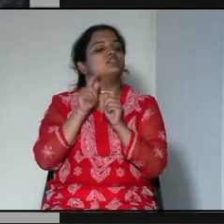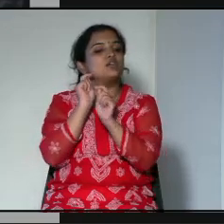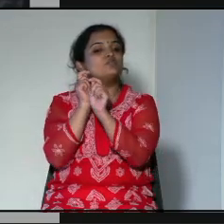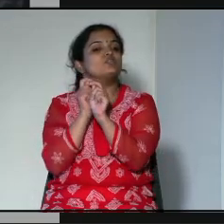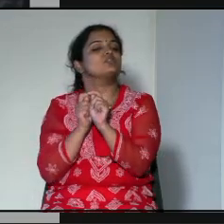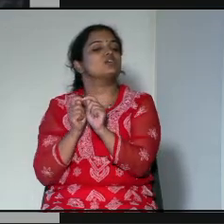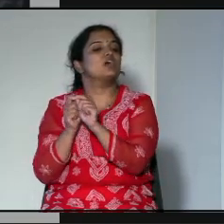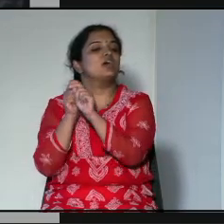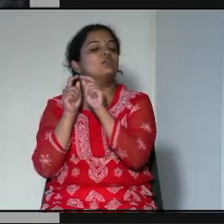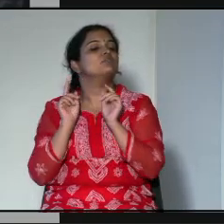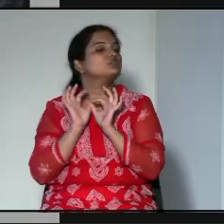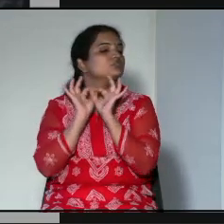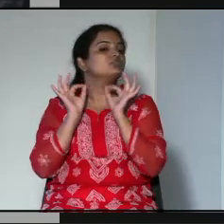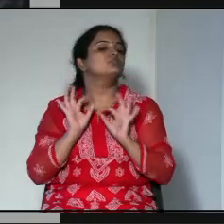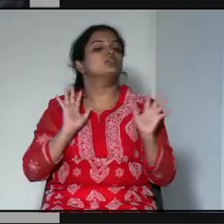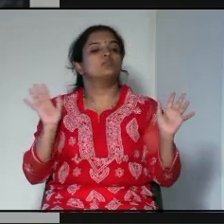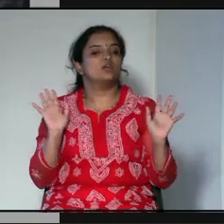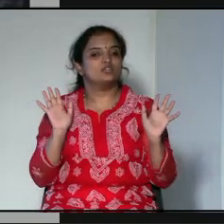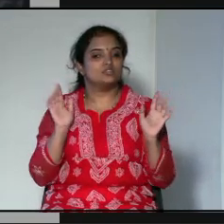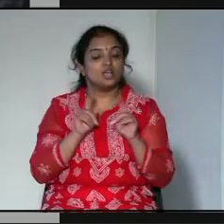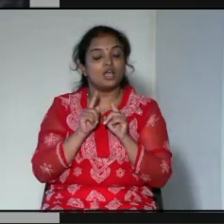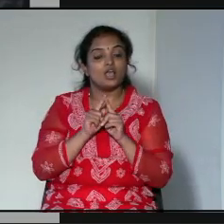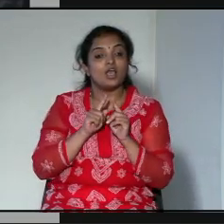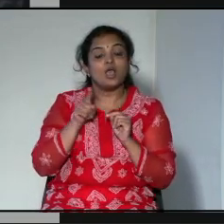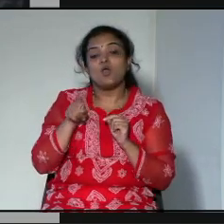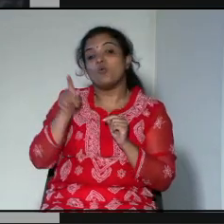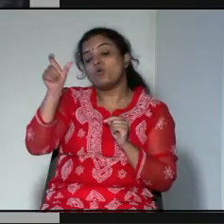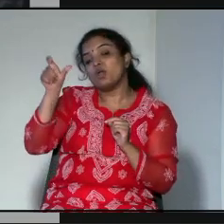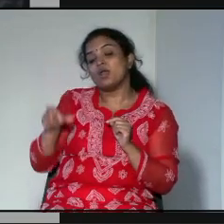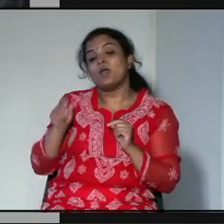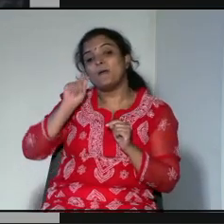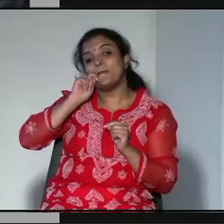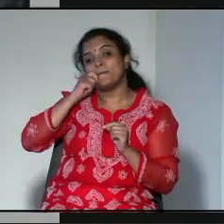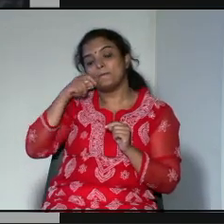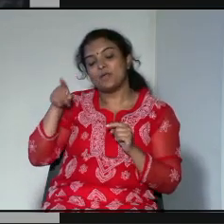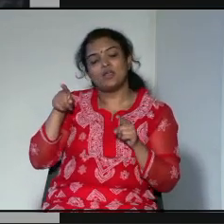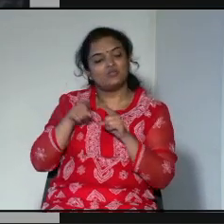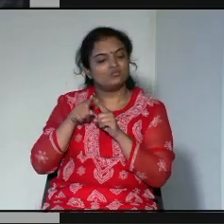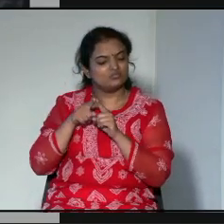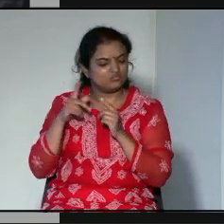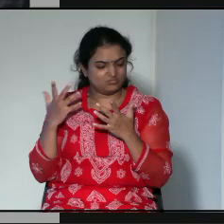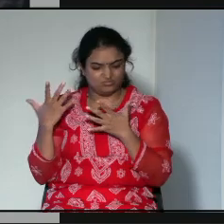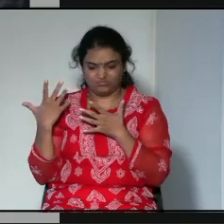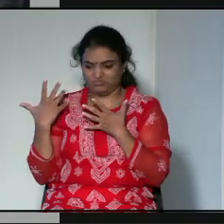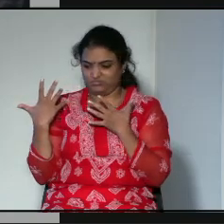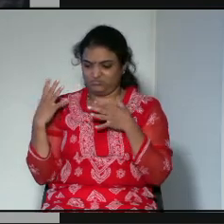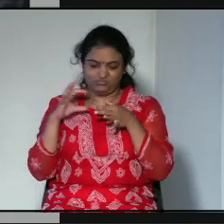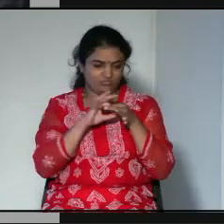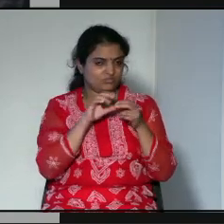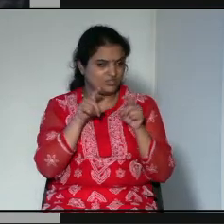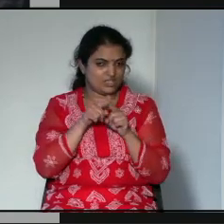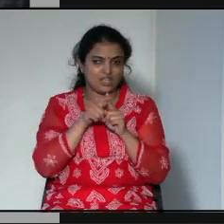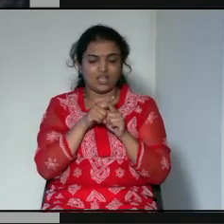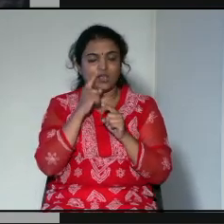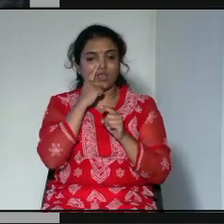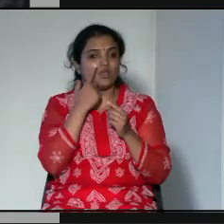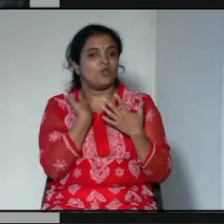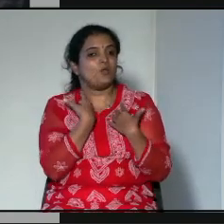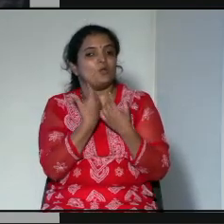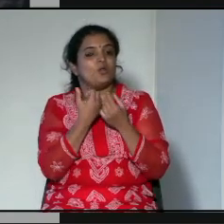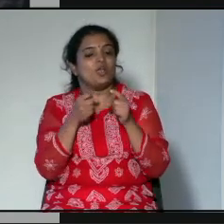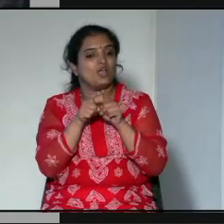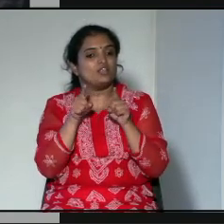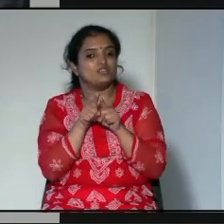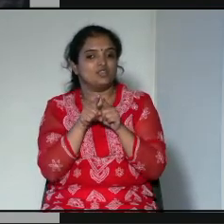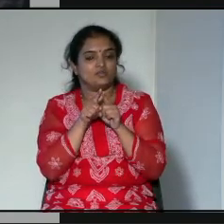in India and Germany. The man here was standing in for a solitary woman who was taking on his mantle